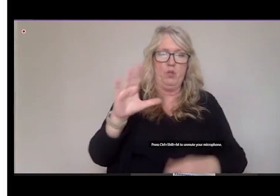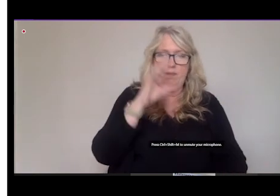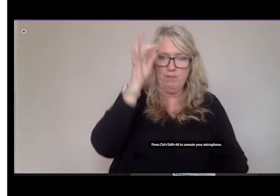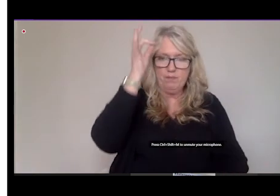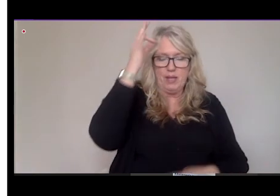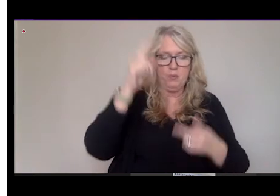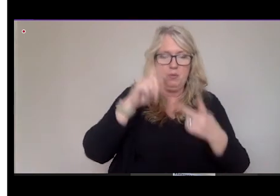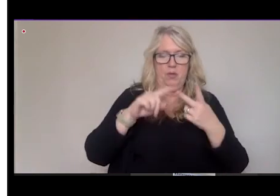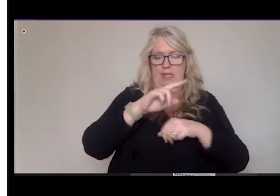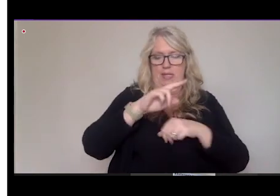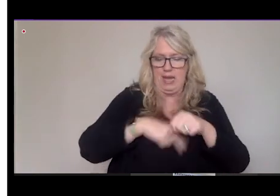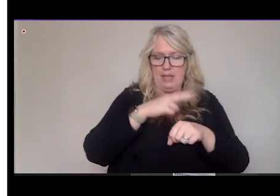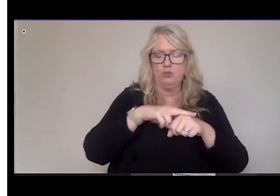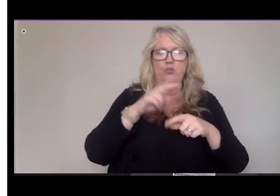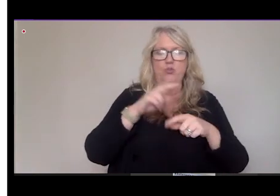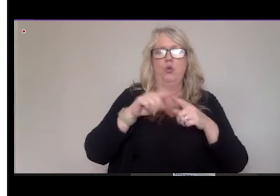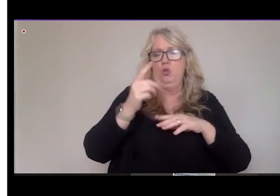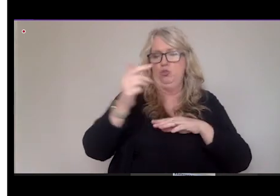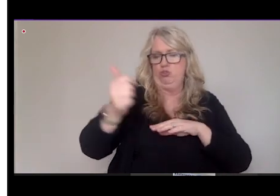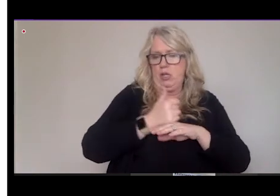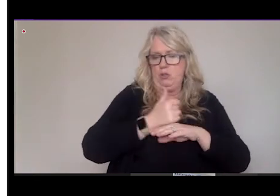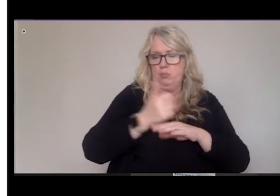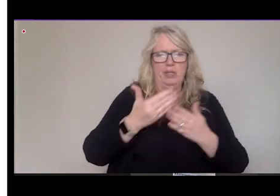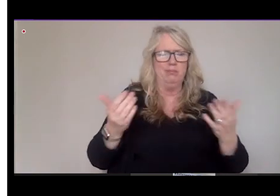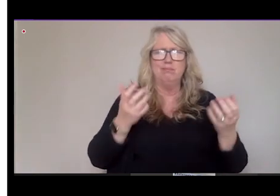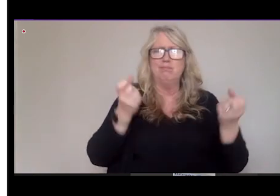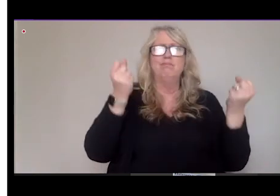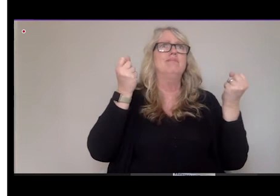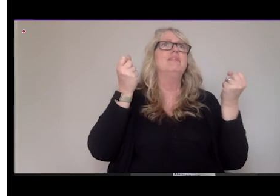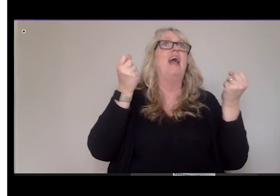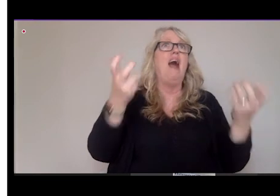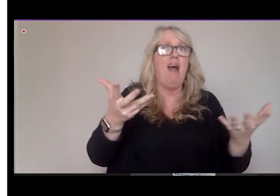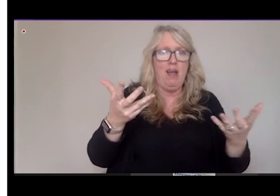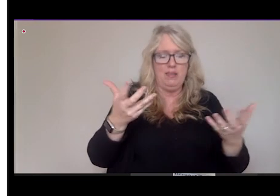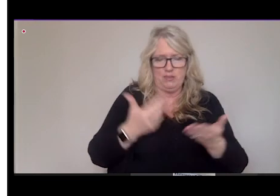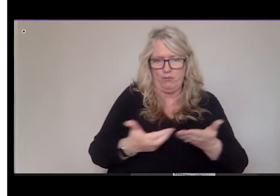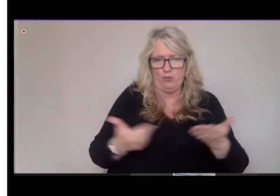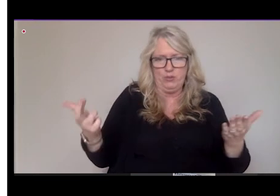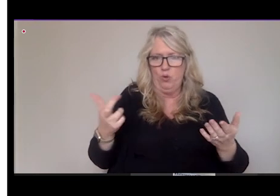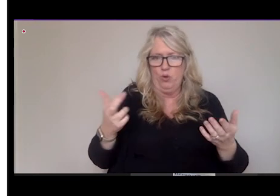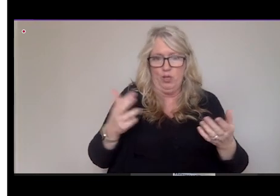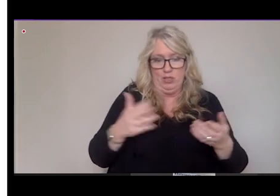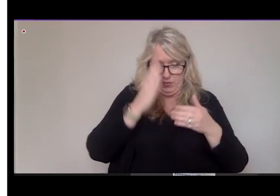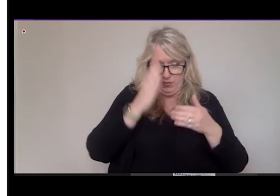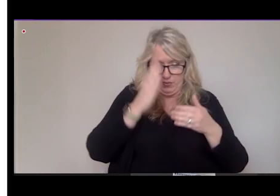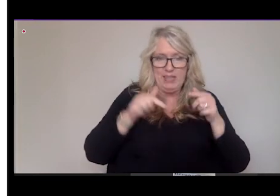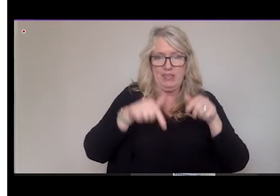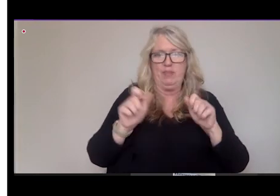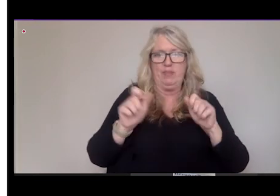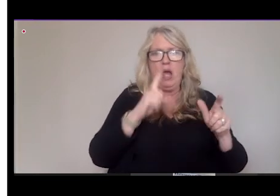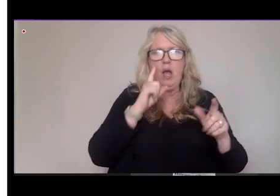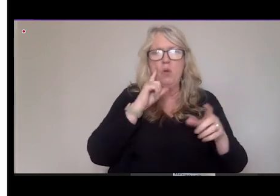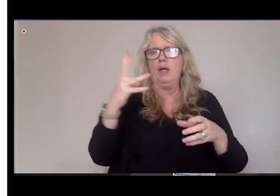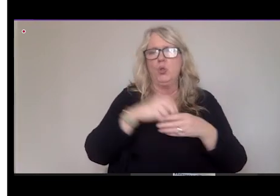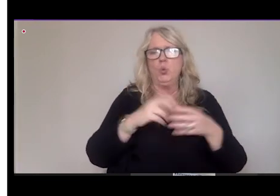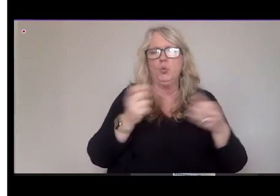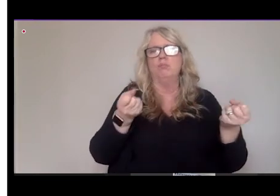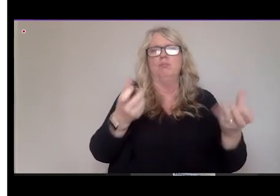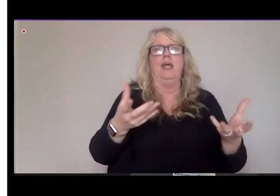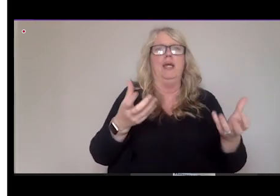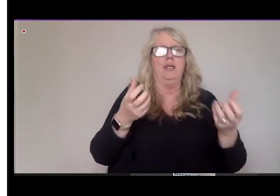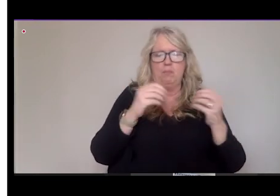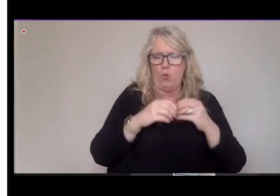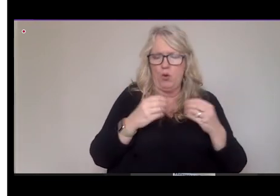ever tapped into federal and national or state transportation resources? There are tons of resources, and at the end of this slide,